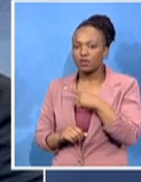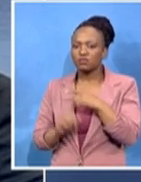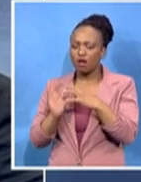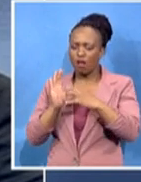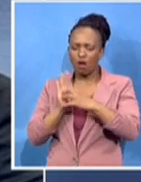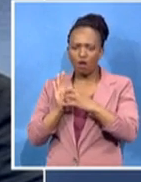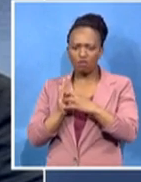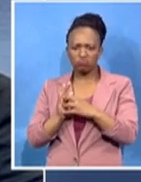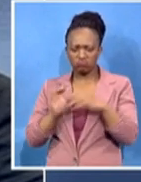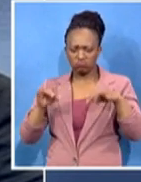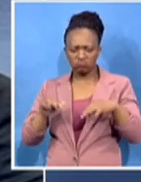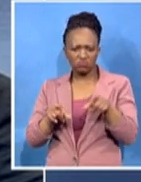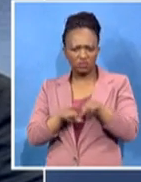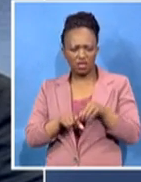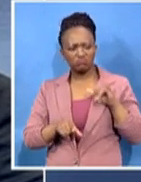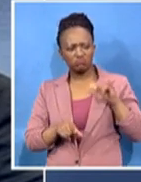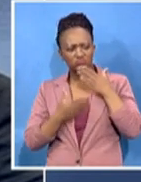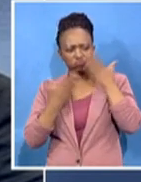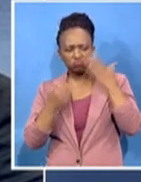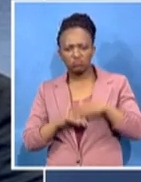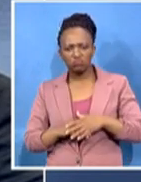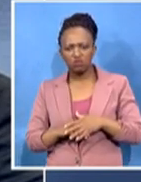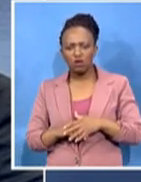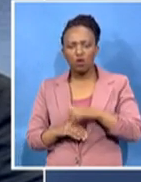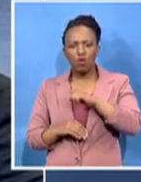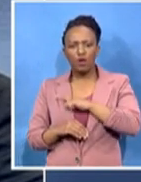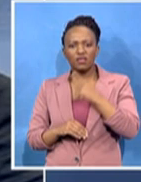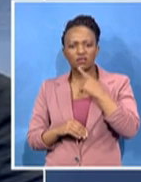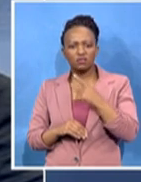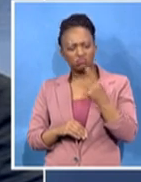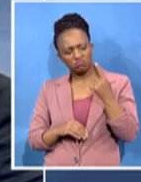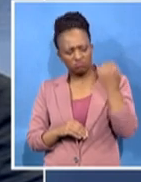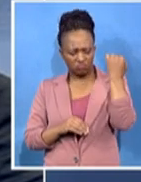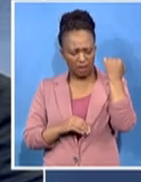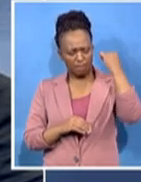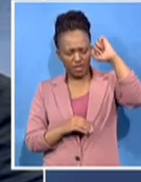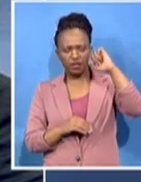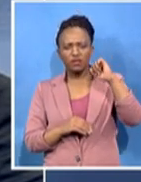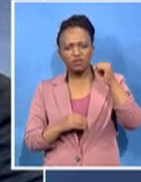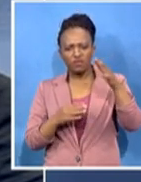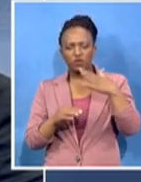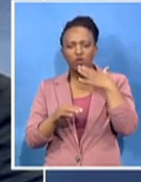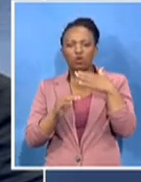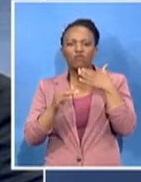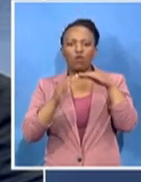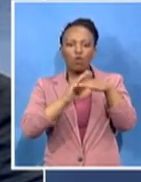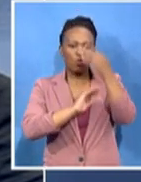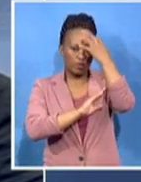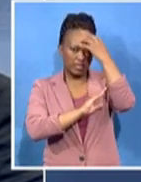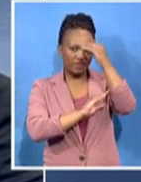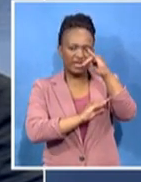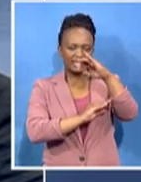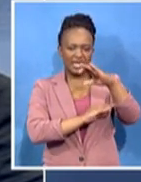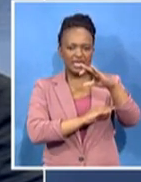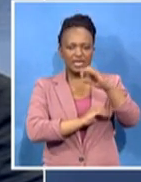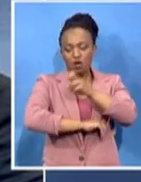have exercised the right to appeal the decision of the Chief Electoral Officer with the Commission, on our part we will await the